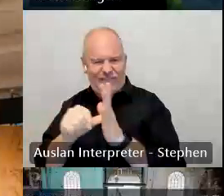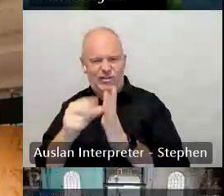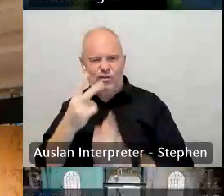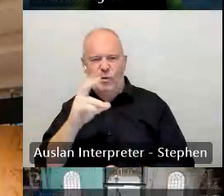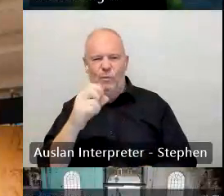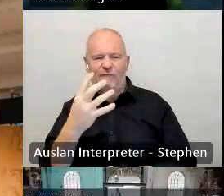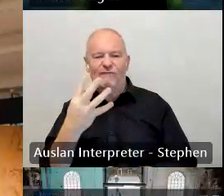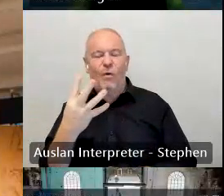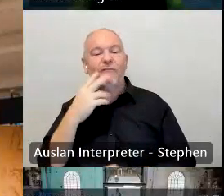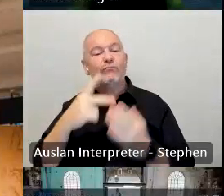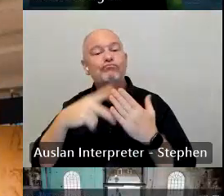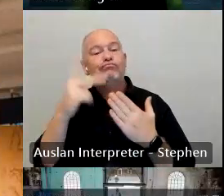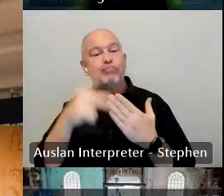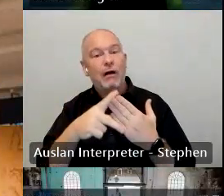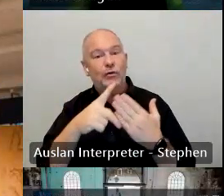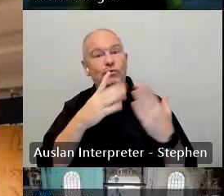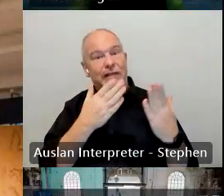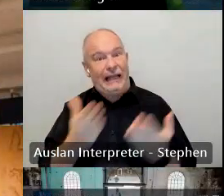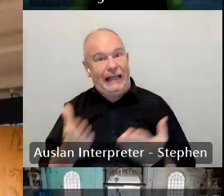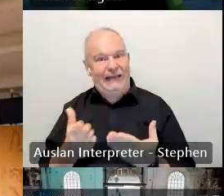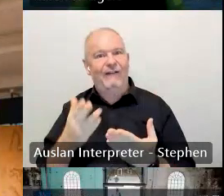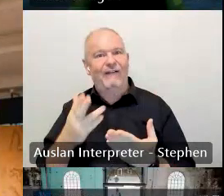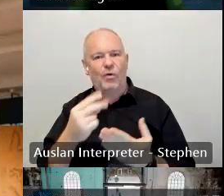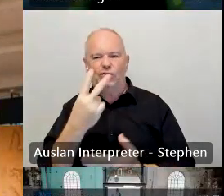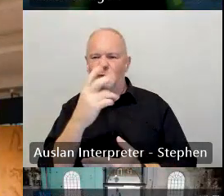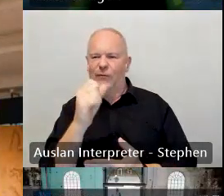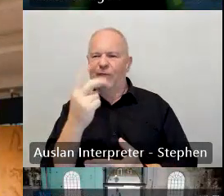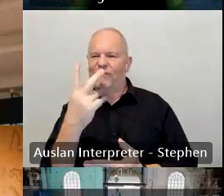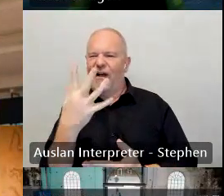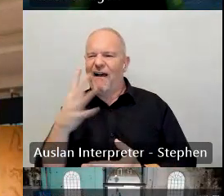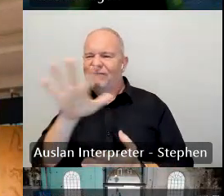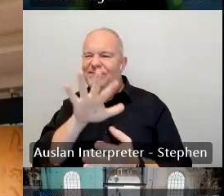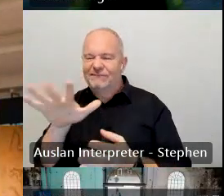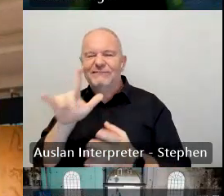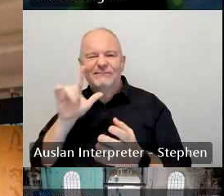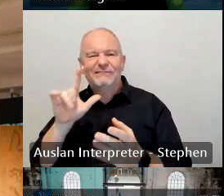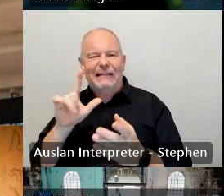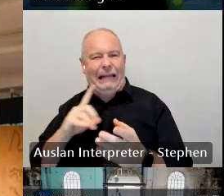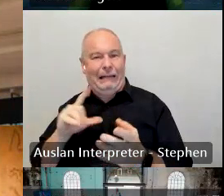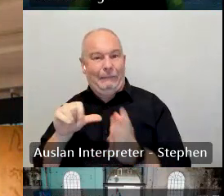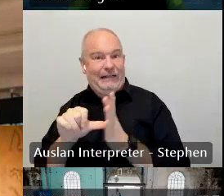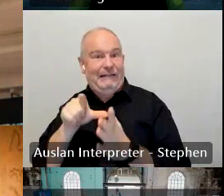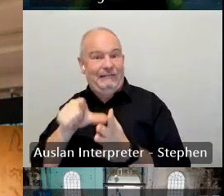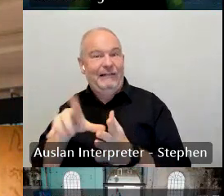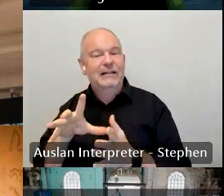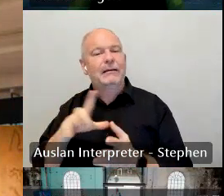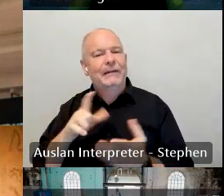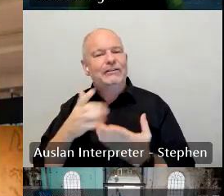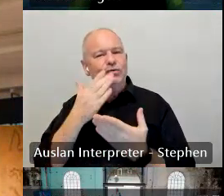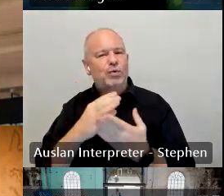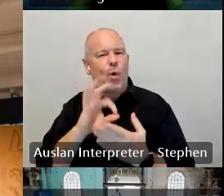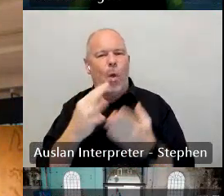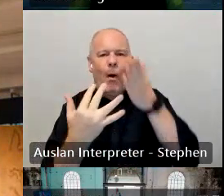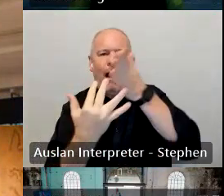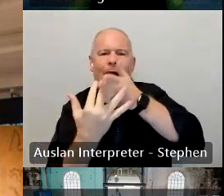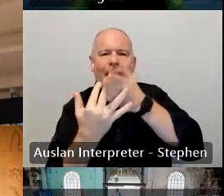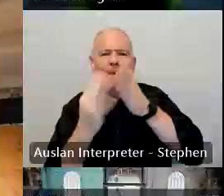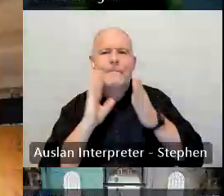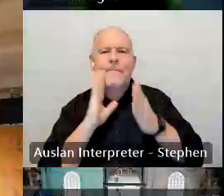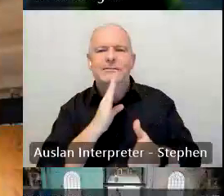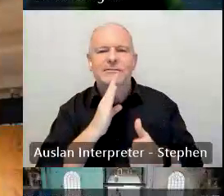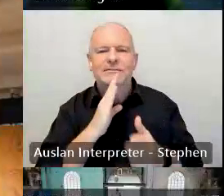for programs to be delivered across 2025. And this really ensures there's no gaps in opportunities